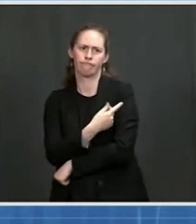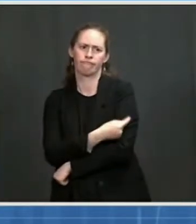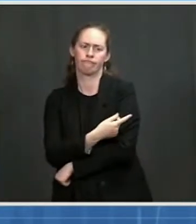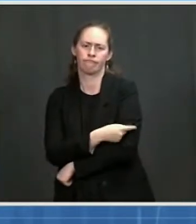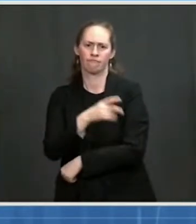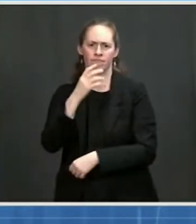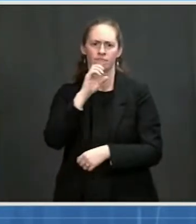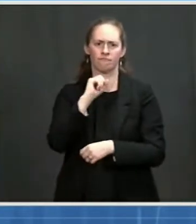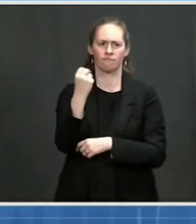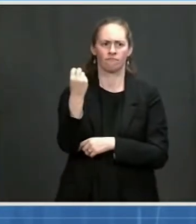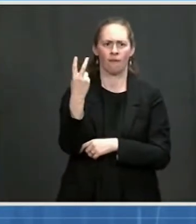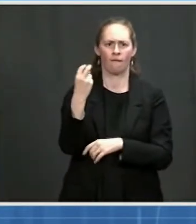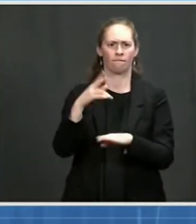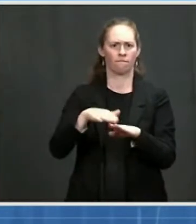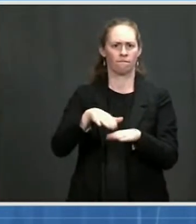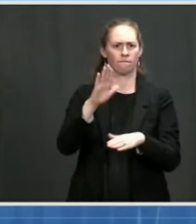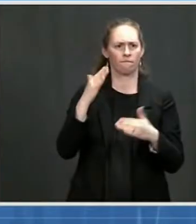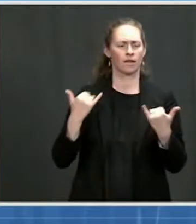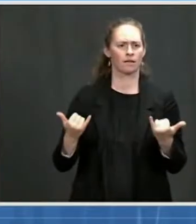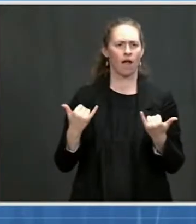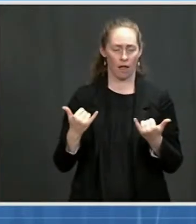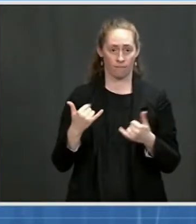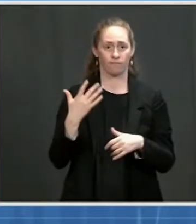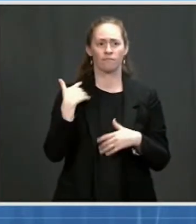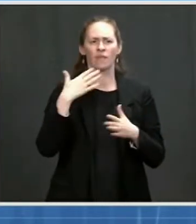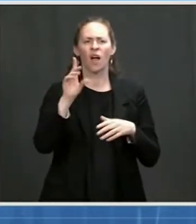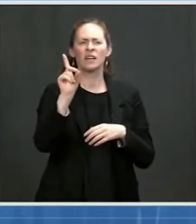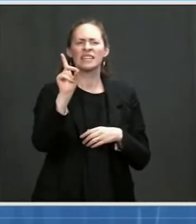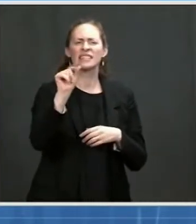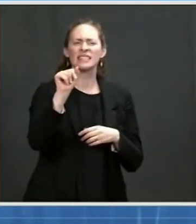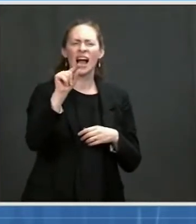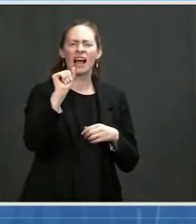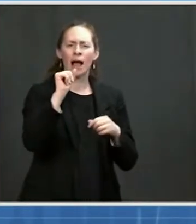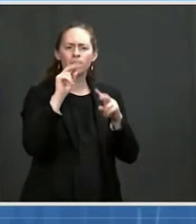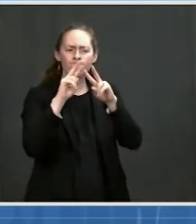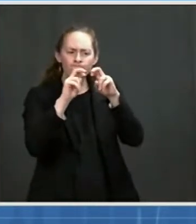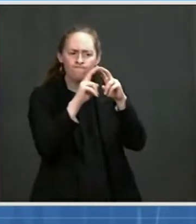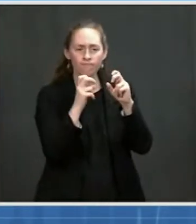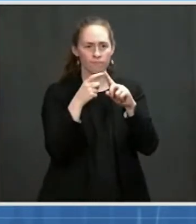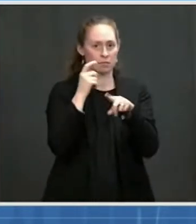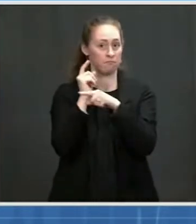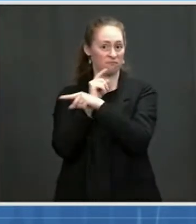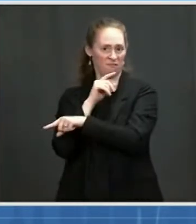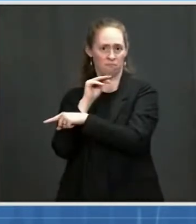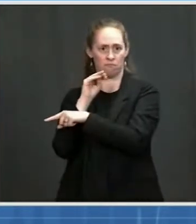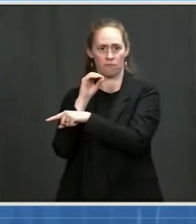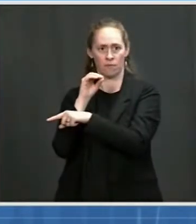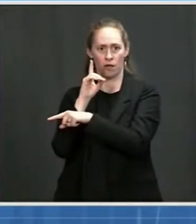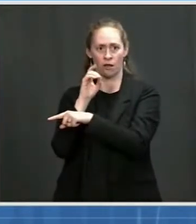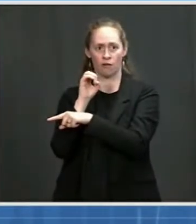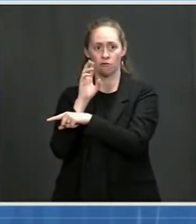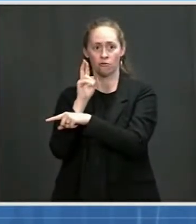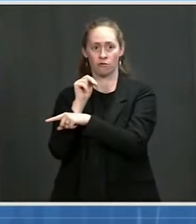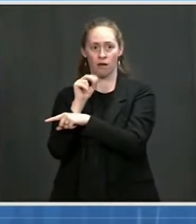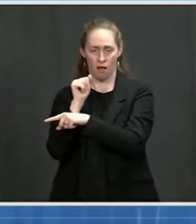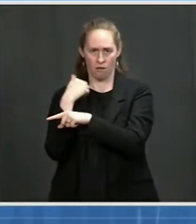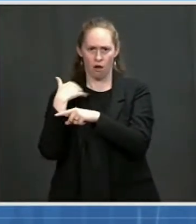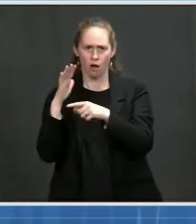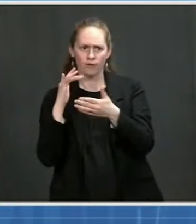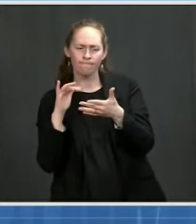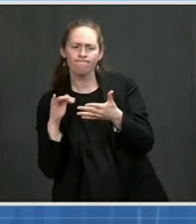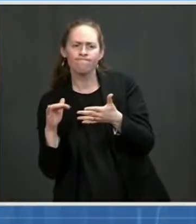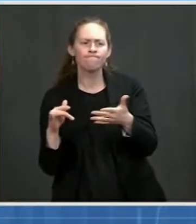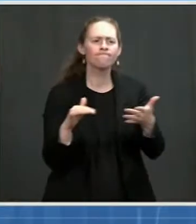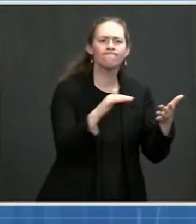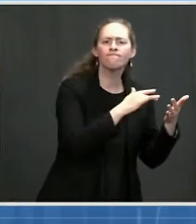with the recent data from Moderna, which likely would lead as we enter into the beginning of the new fall term, that hopefully